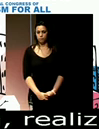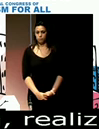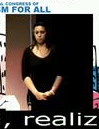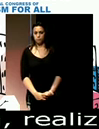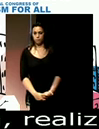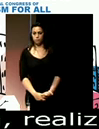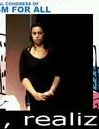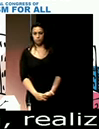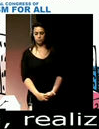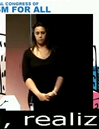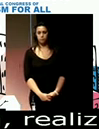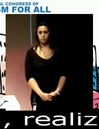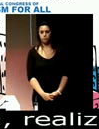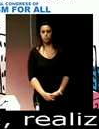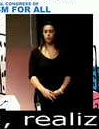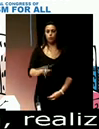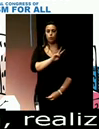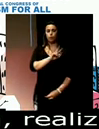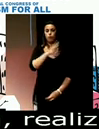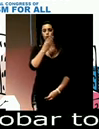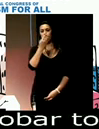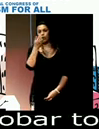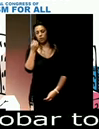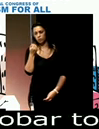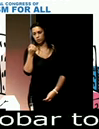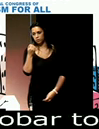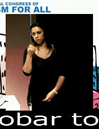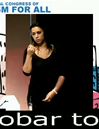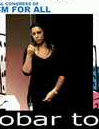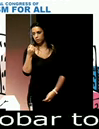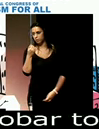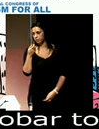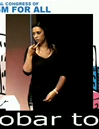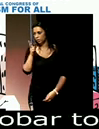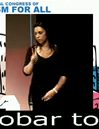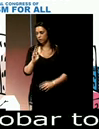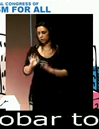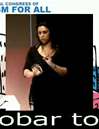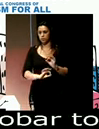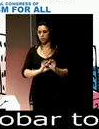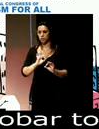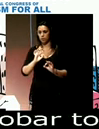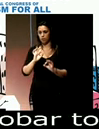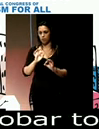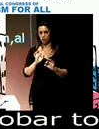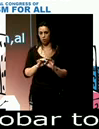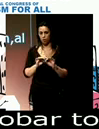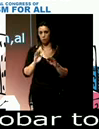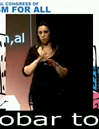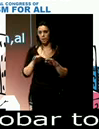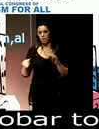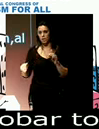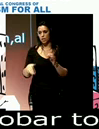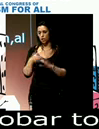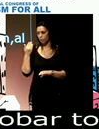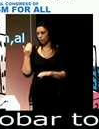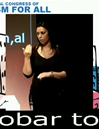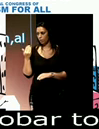and organizational innovation in the process of collection and processing of accessibility